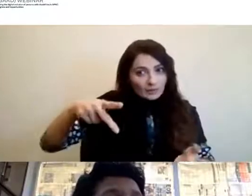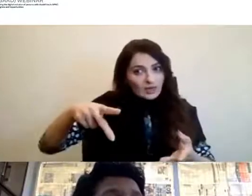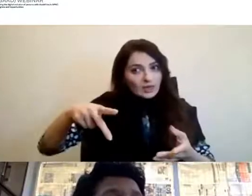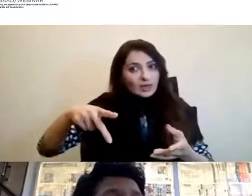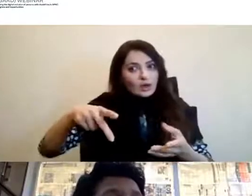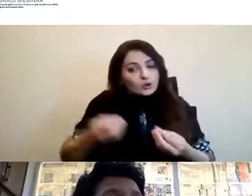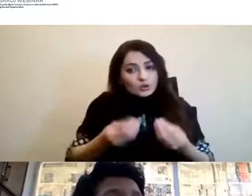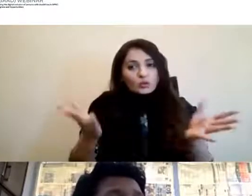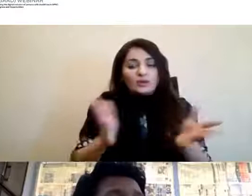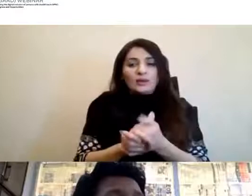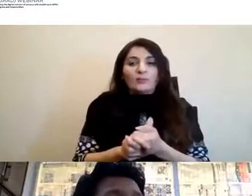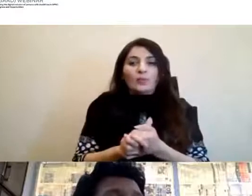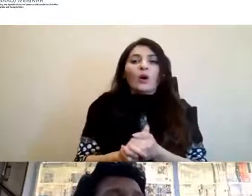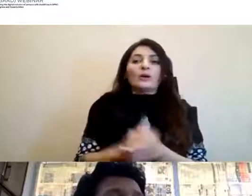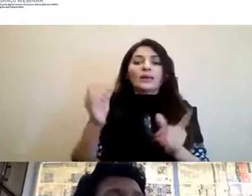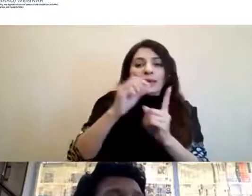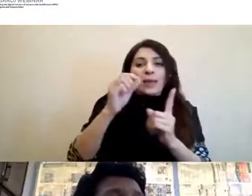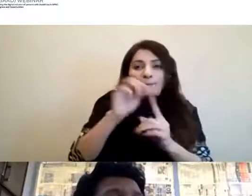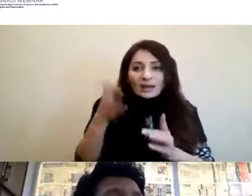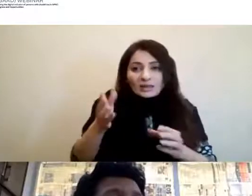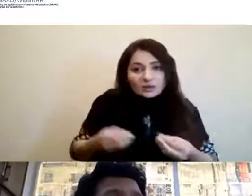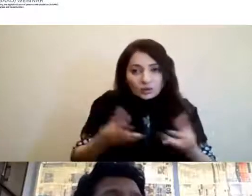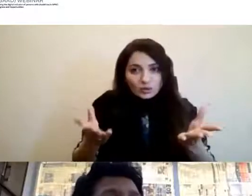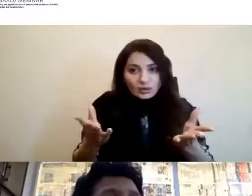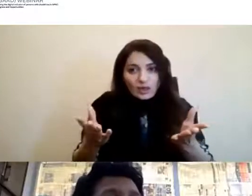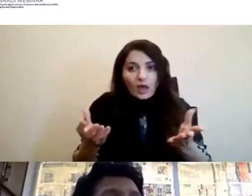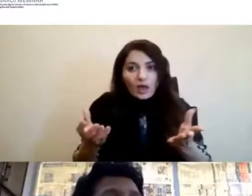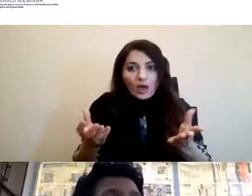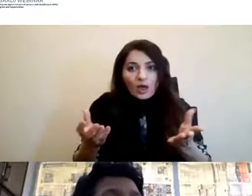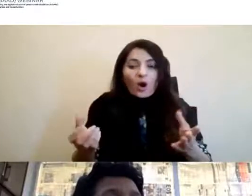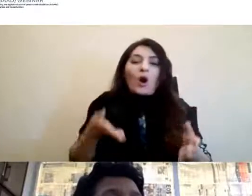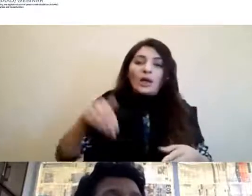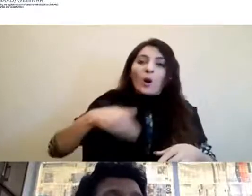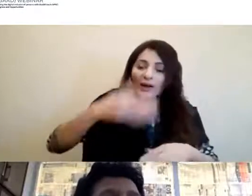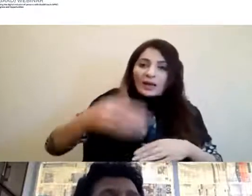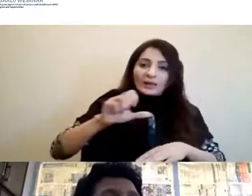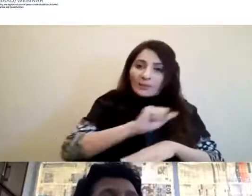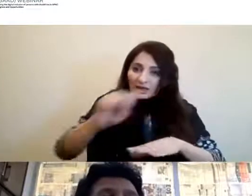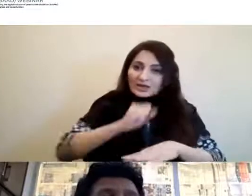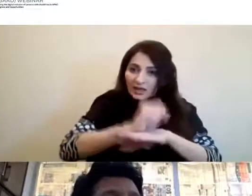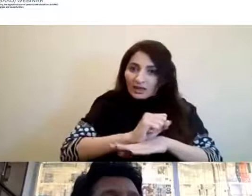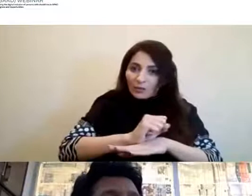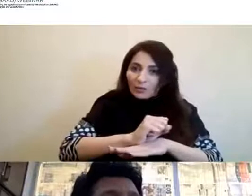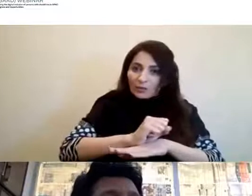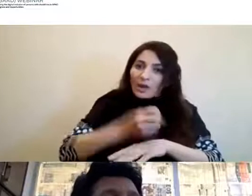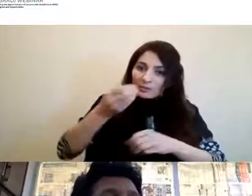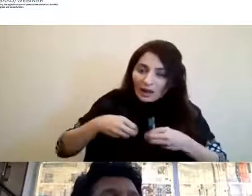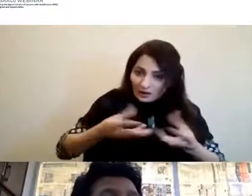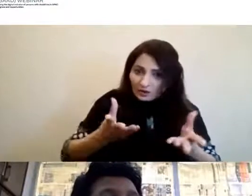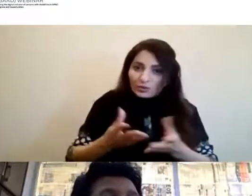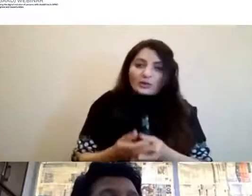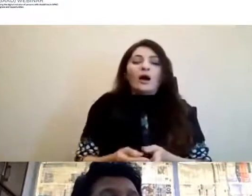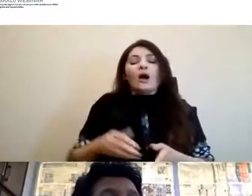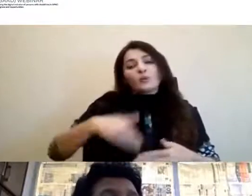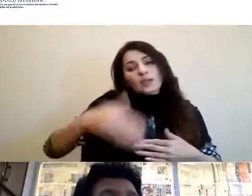piloted from Pakistan and now scaled to Singapore market. Sooner we'll be launching the services in Sri Lanka with Dialogue as well.